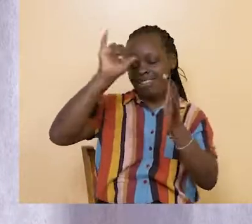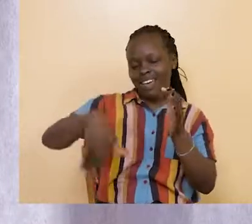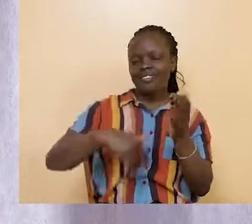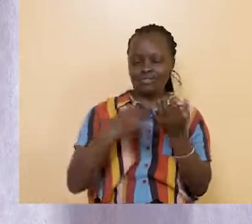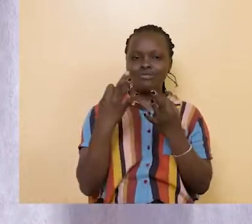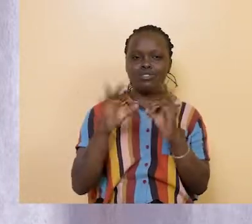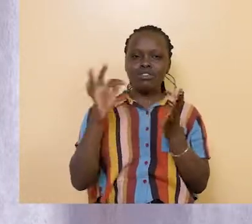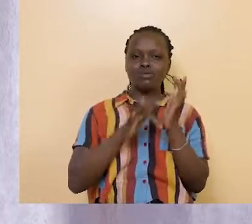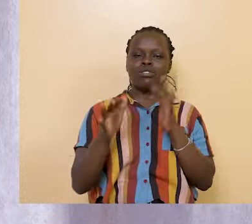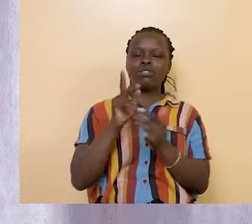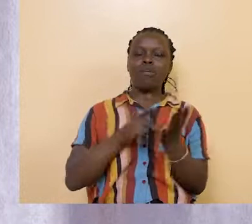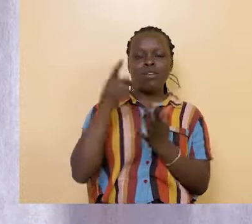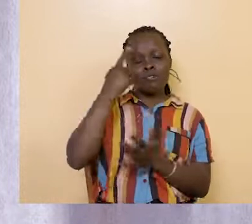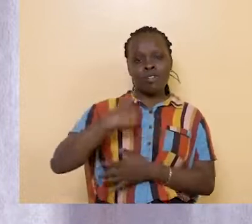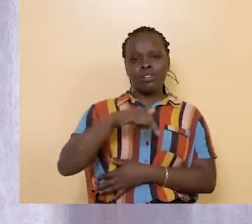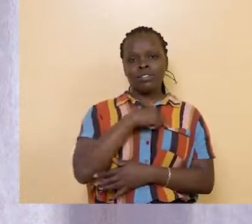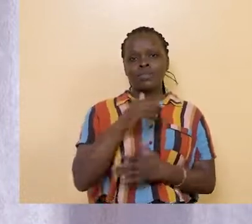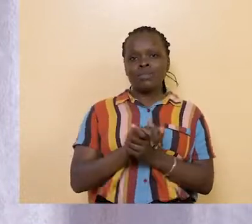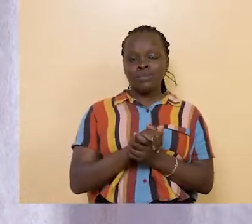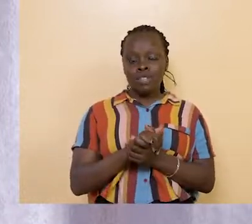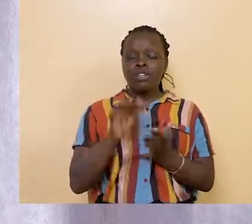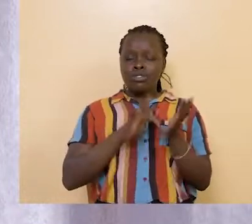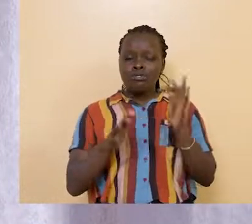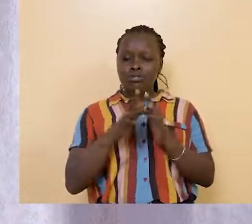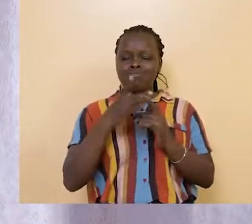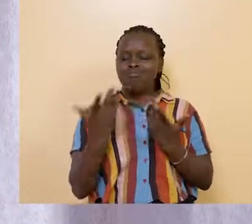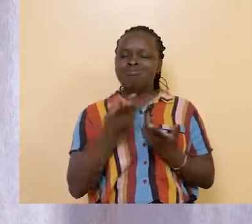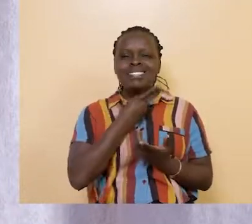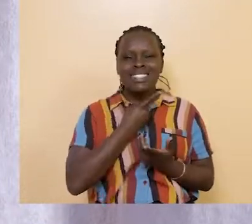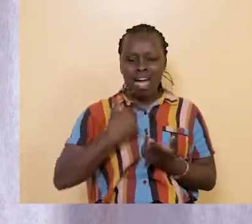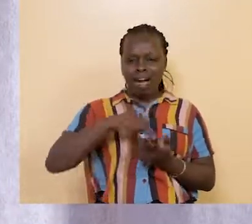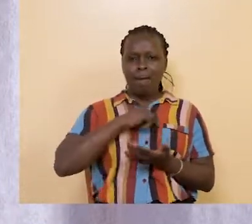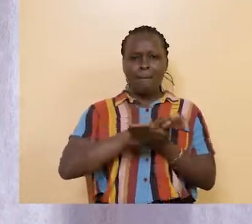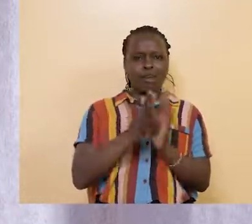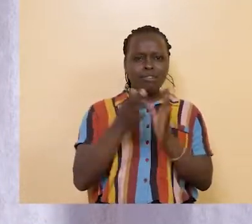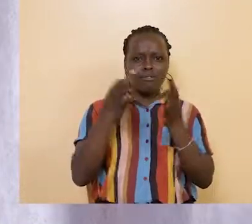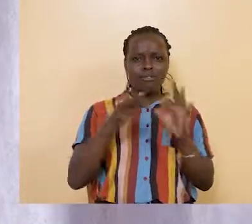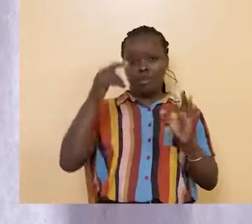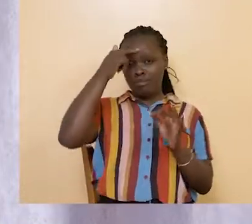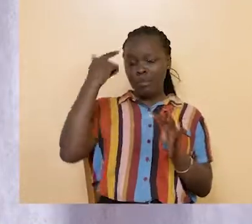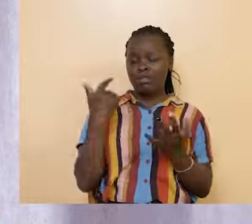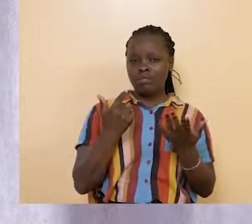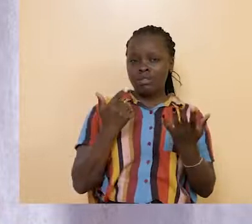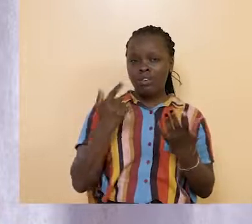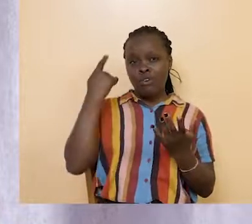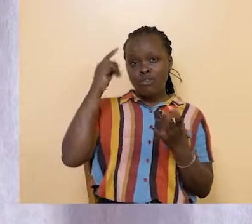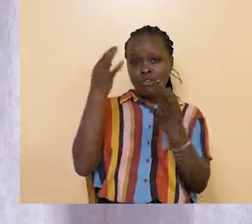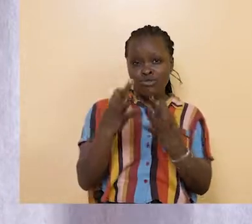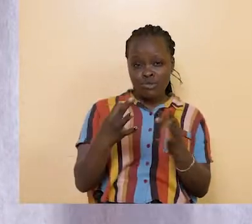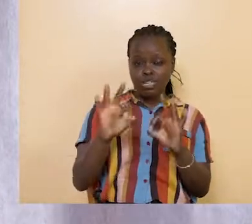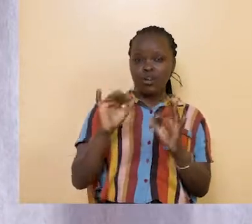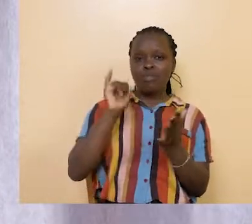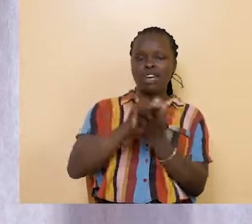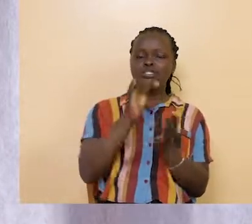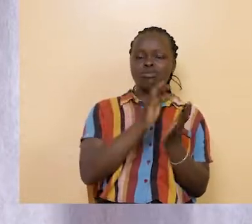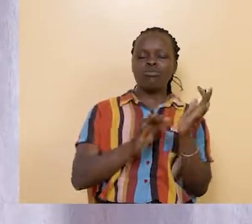Jesus has already purchased for us. Jesus desires for us to be free, because it says somewhere that it is for freedom